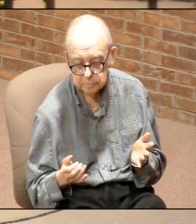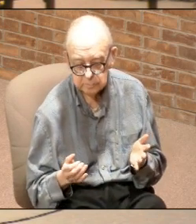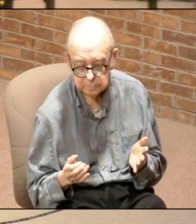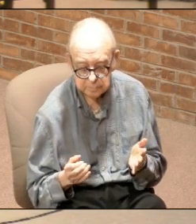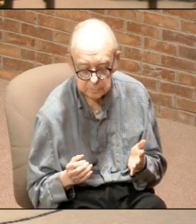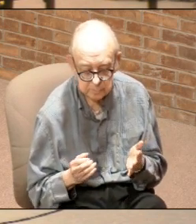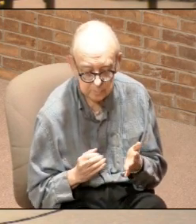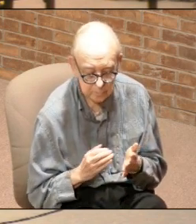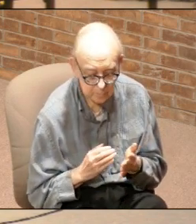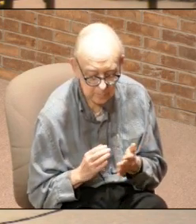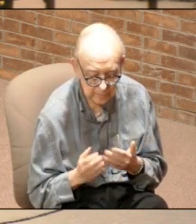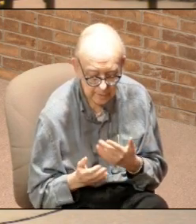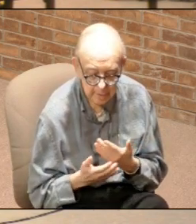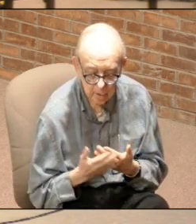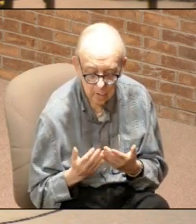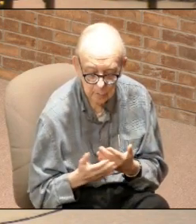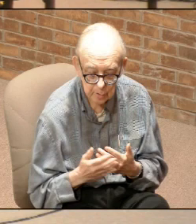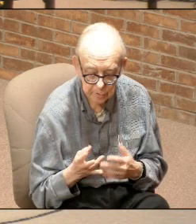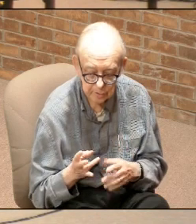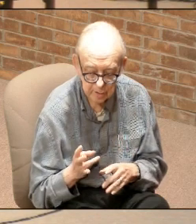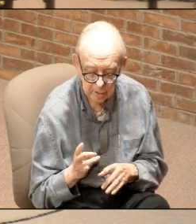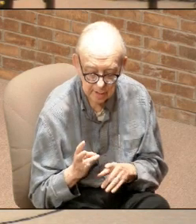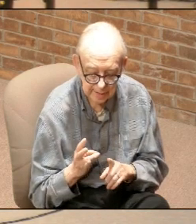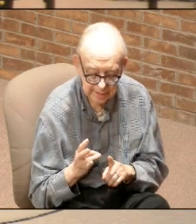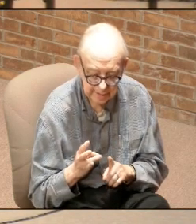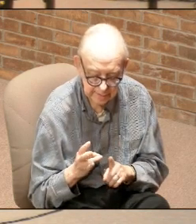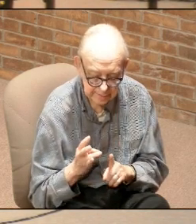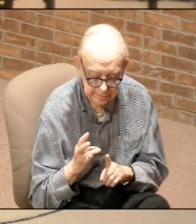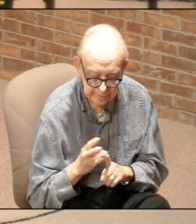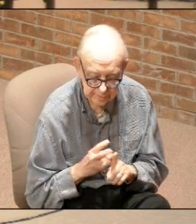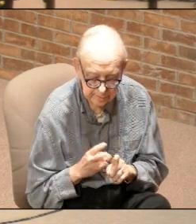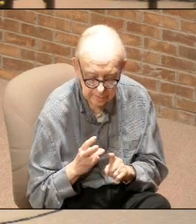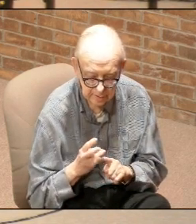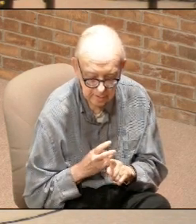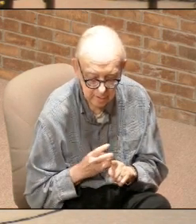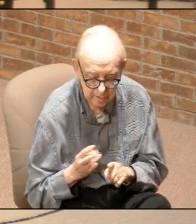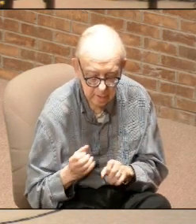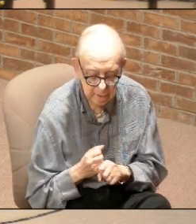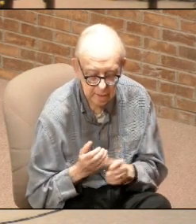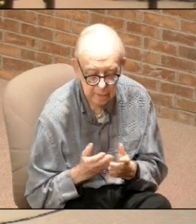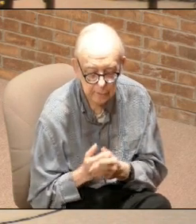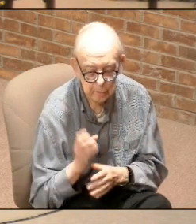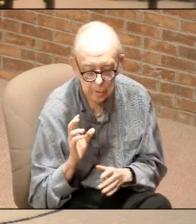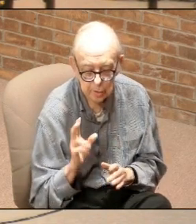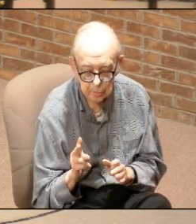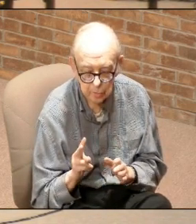through almost seven months it took us to get through two chapters